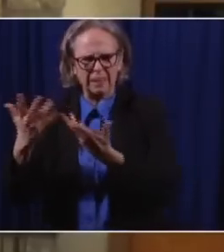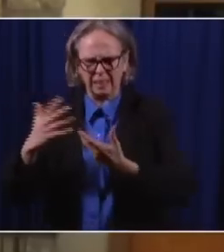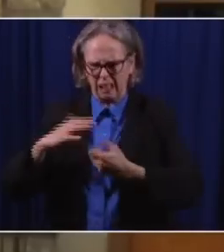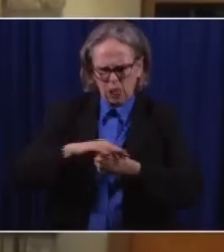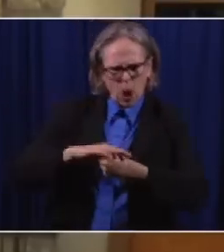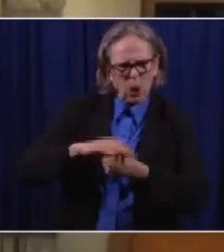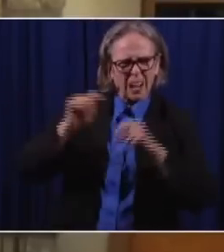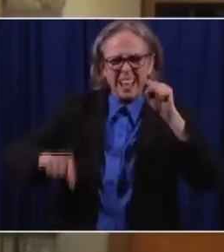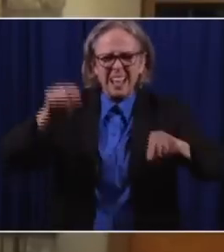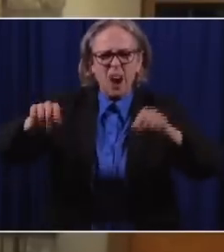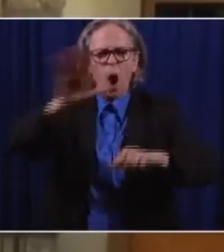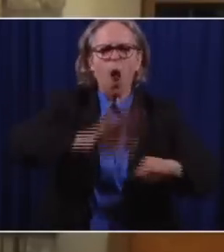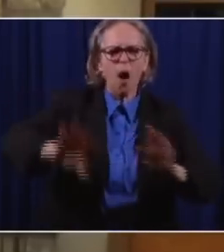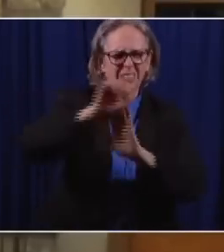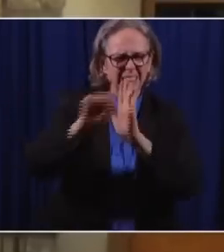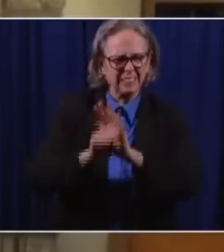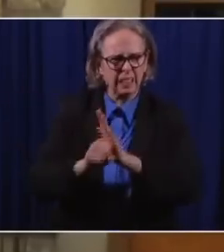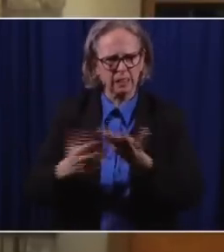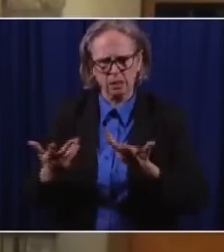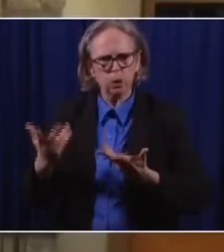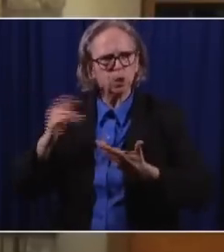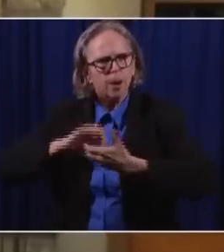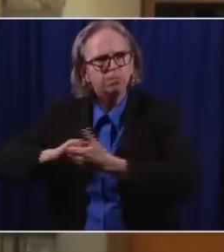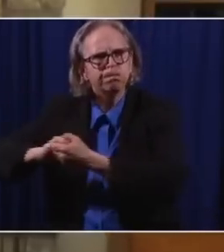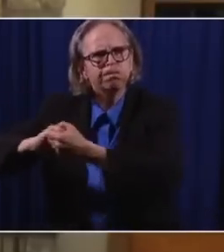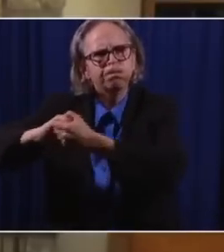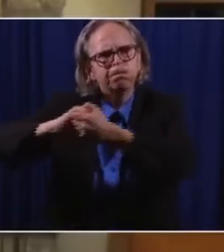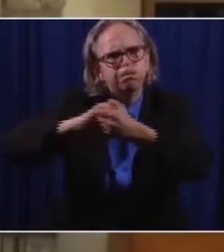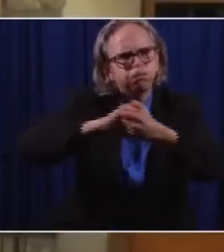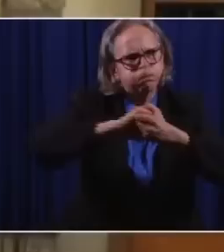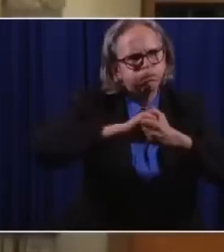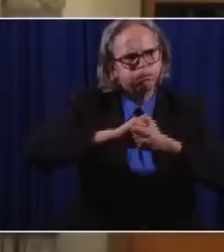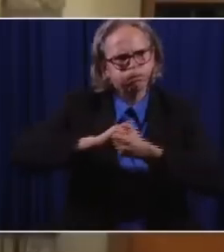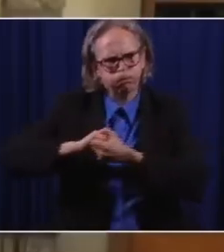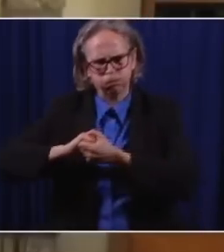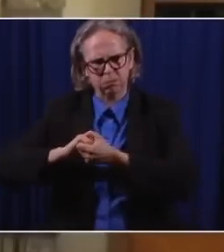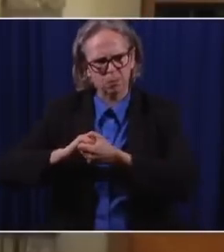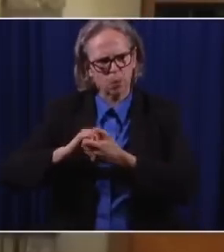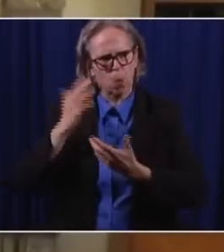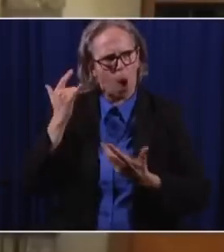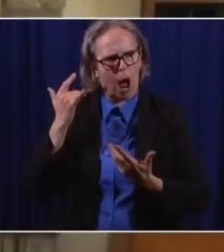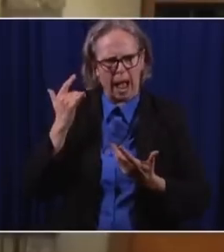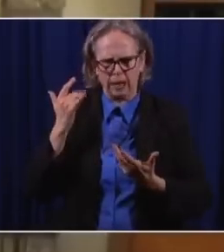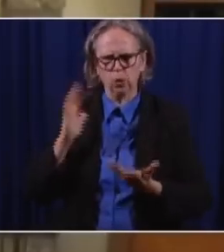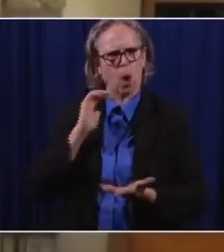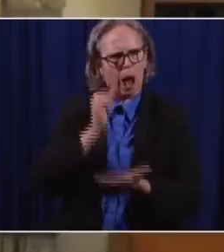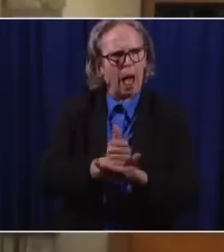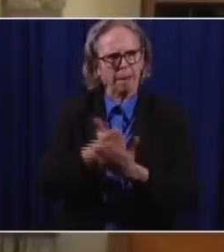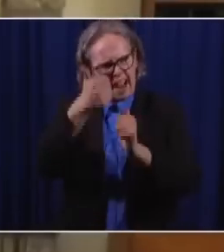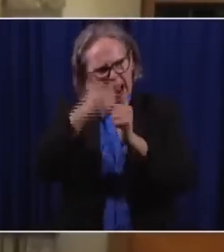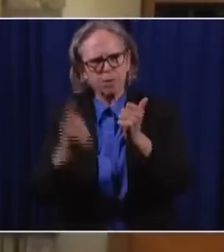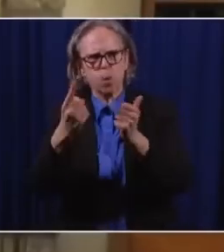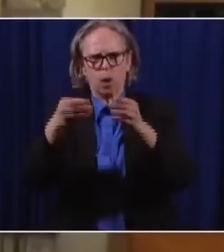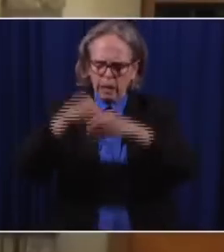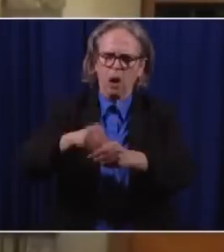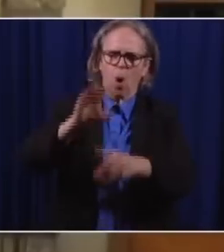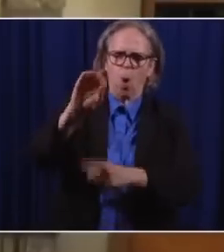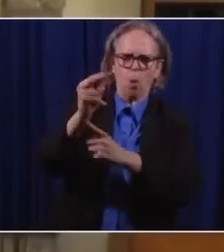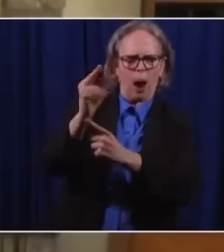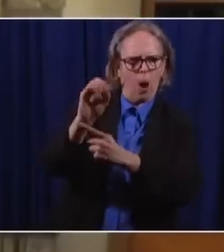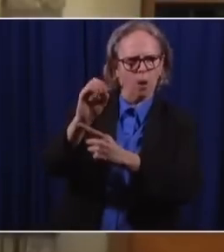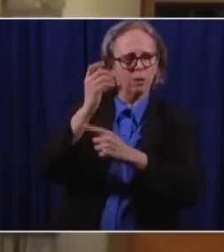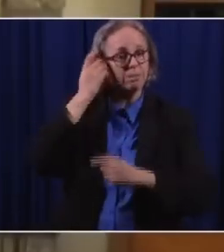the well-being of all Ohioans. We have spoken in the past of the social determinants of